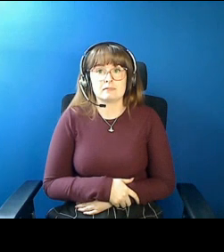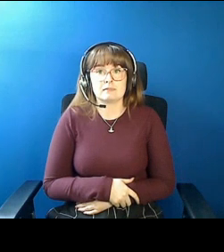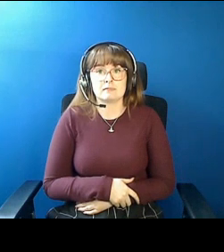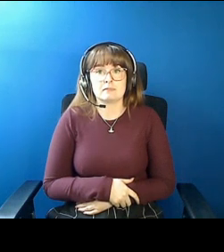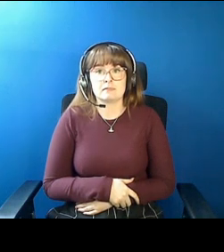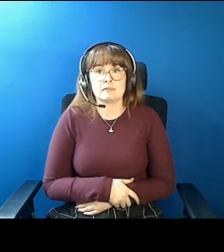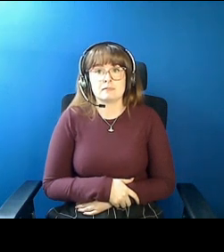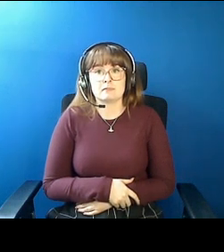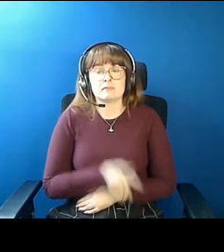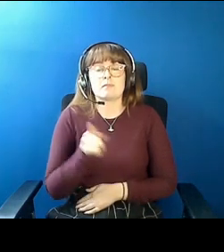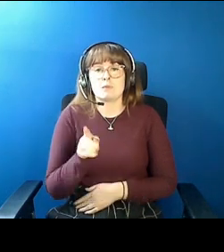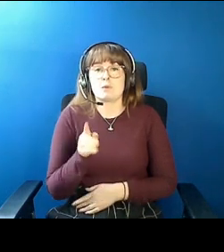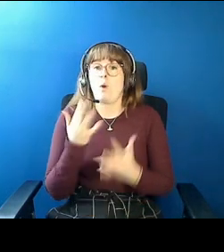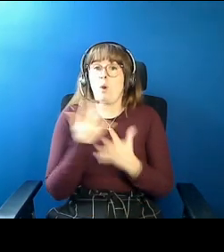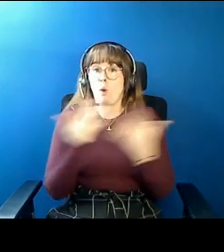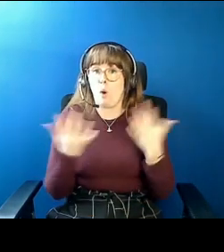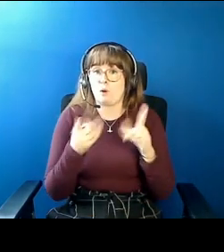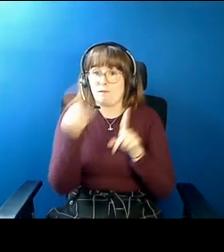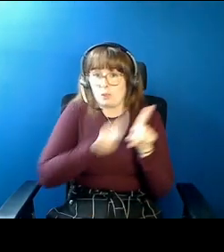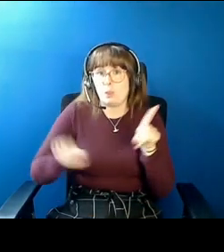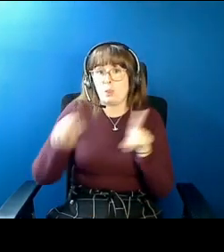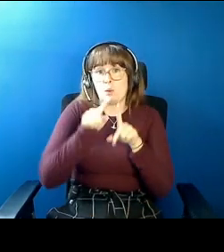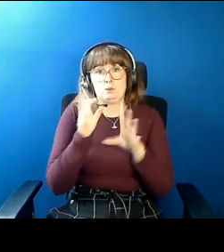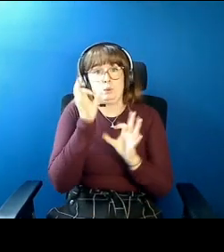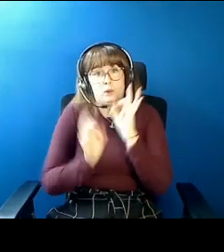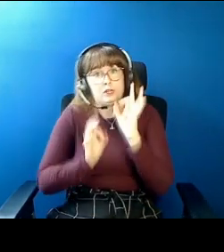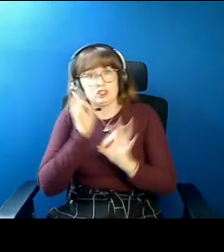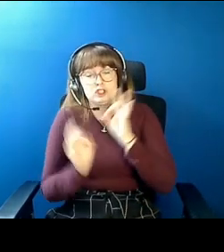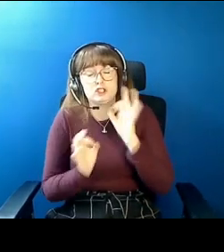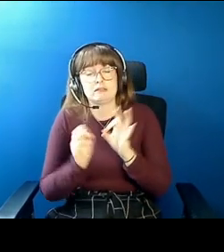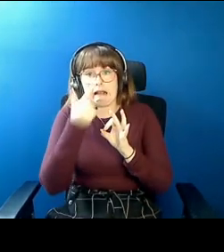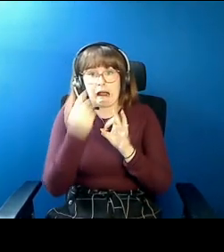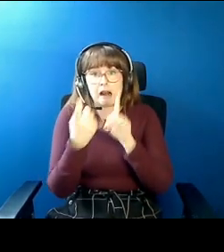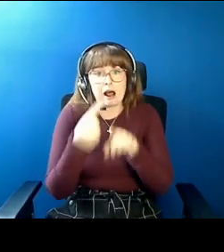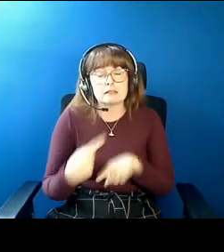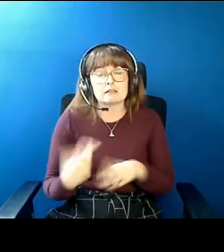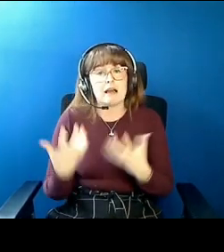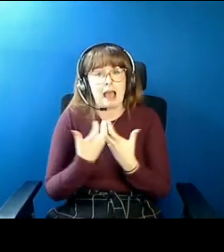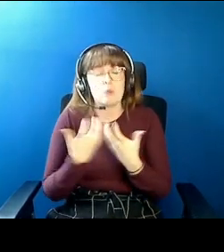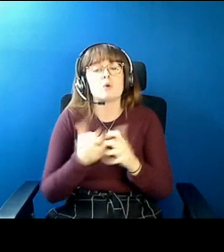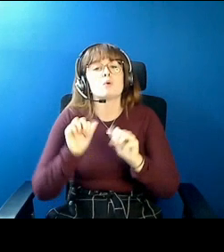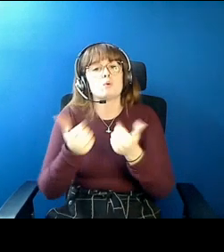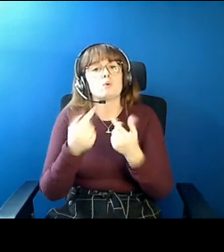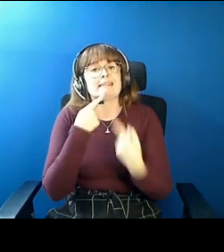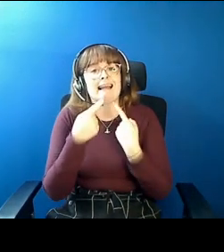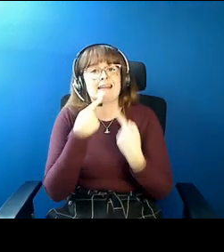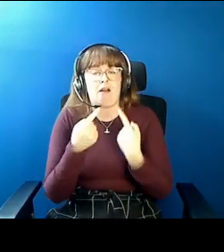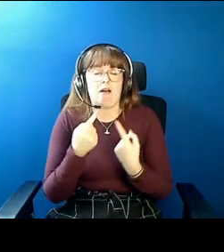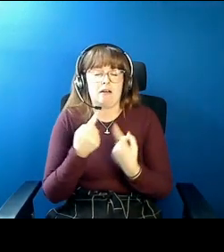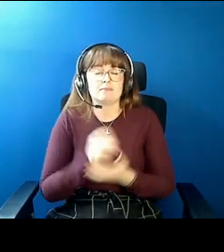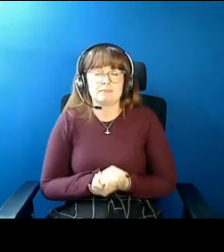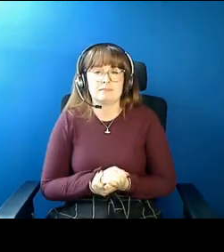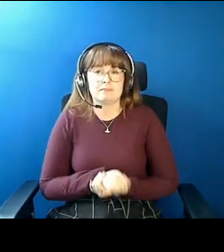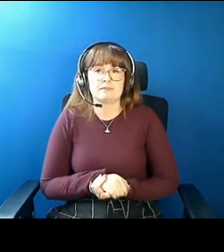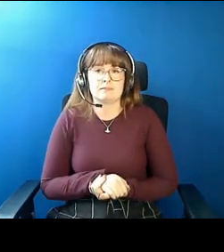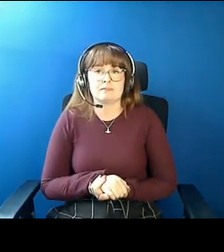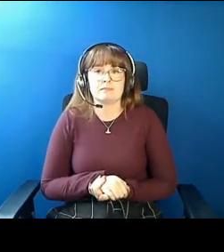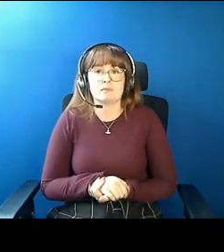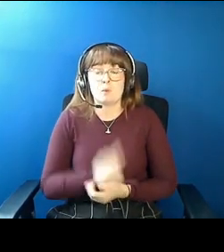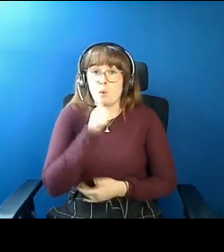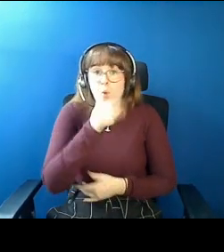A lot of these questions can be informed and answered by good data and insight into that data. Not all of